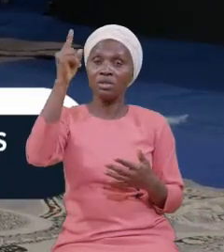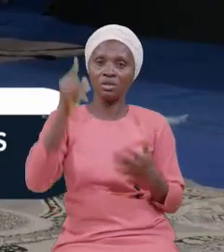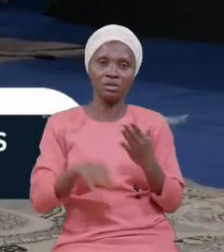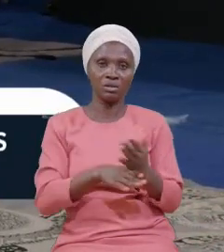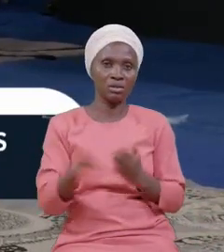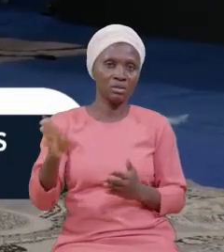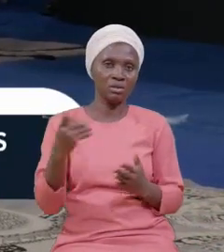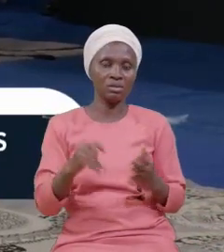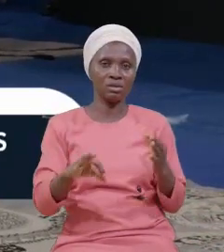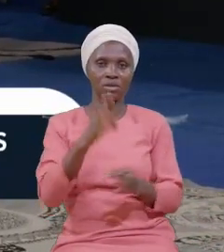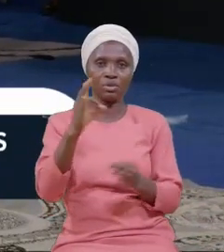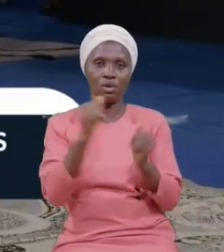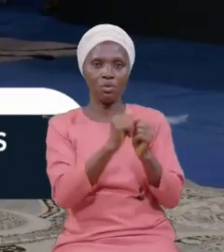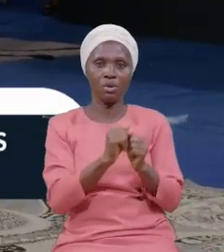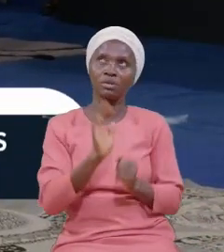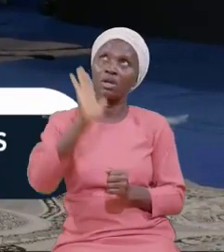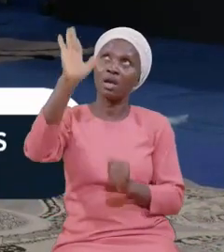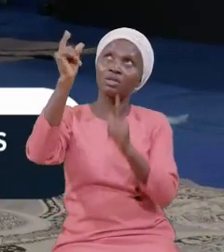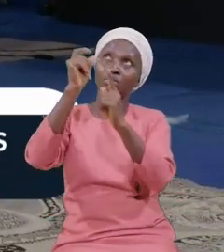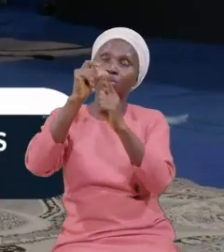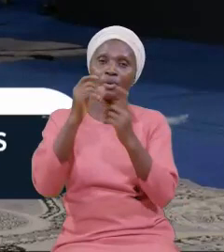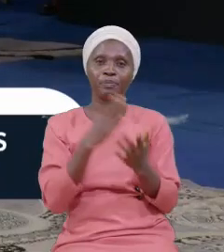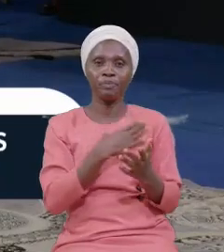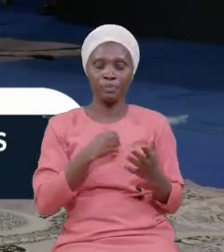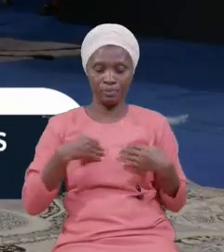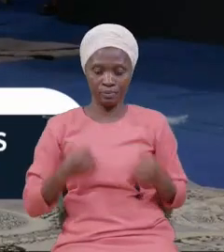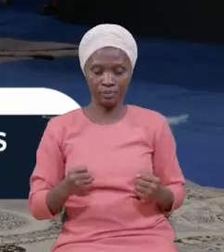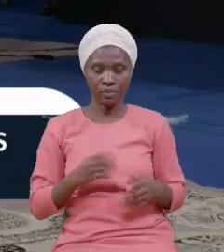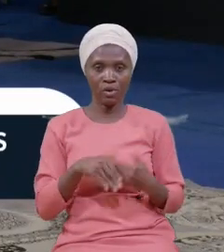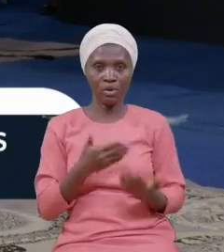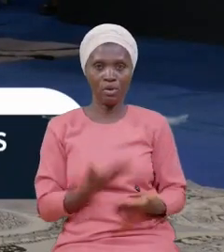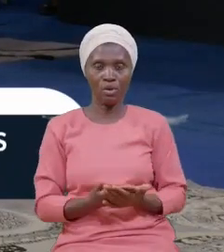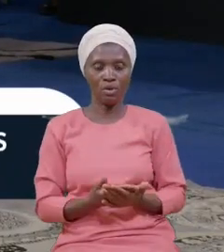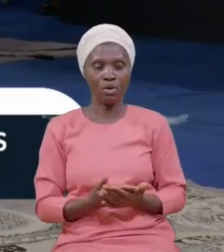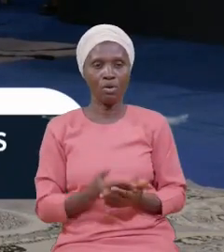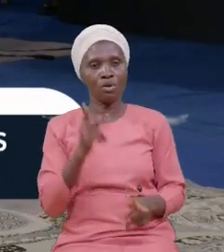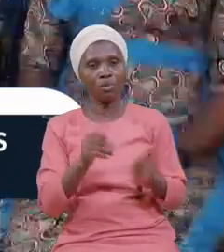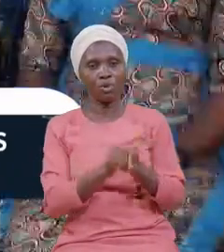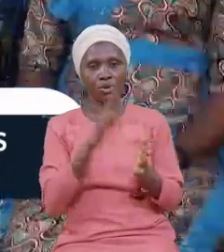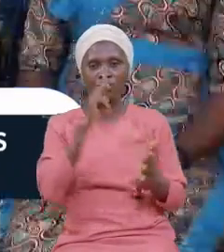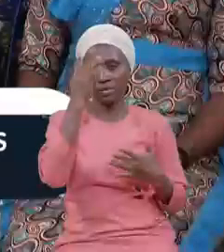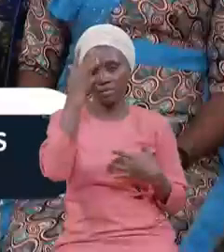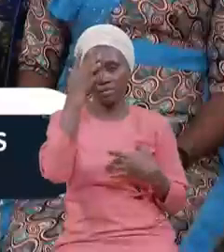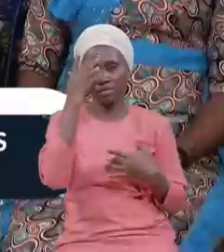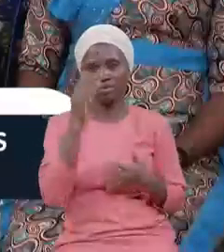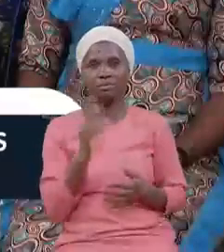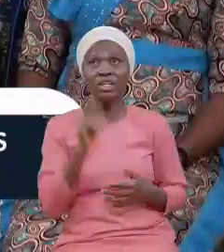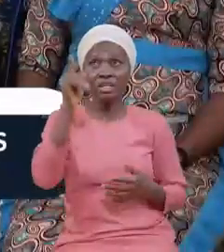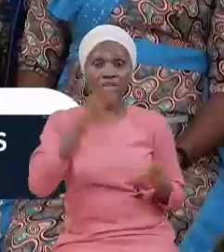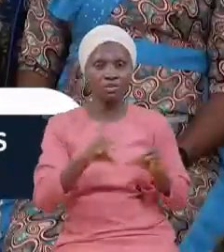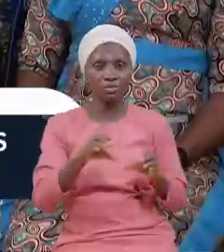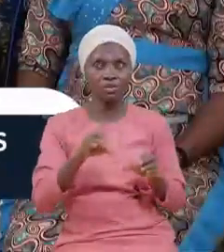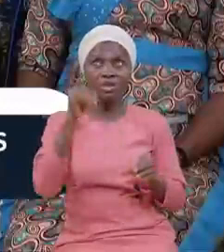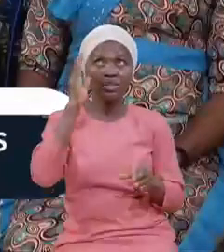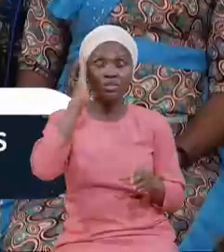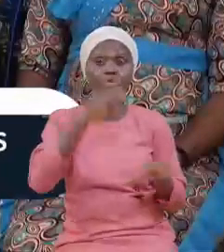his word and healed all that were sick. He'll do it today. I said